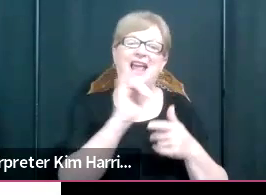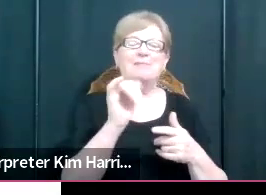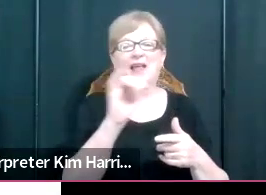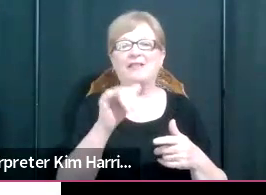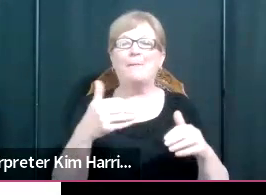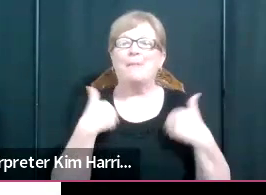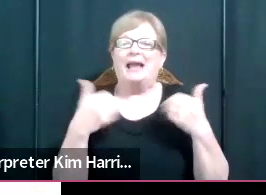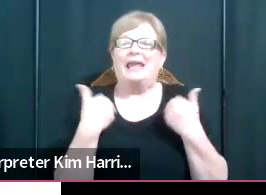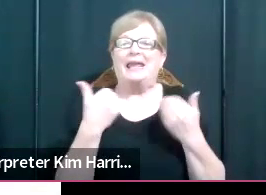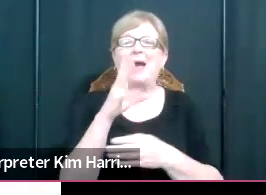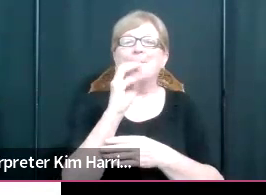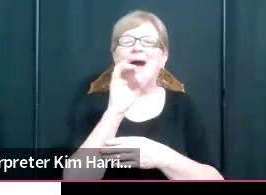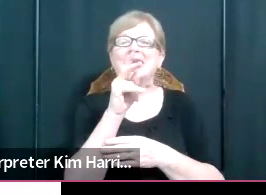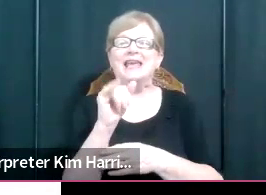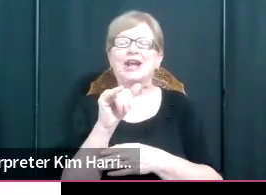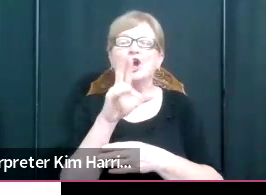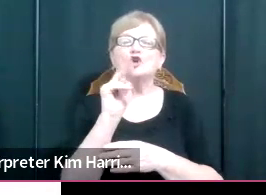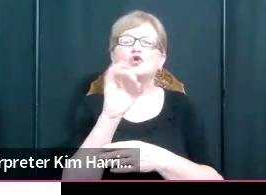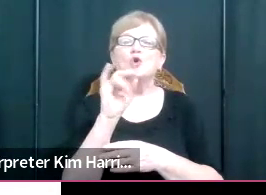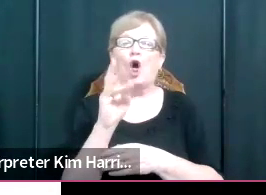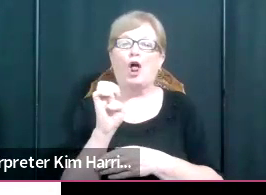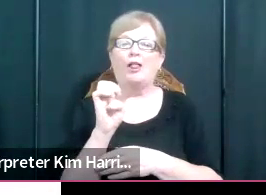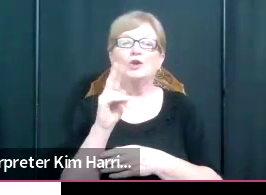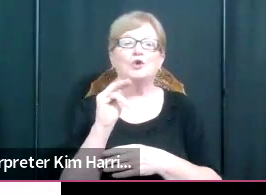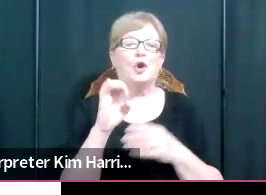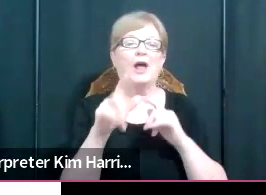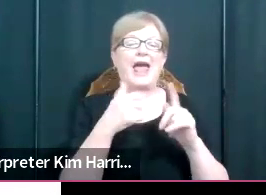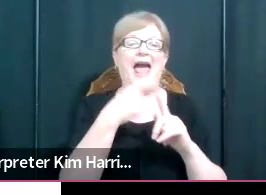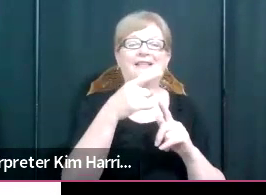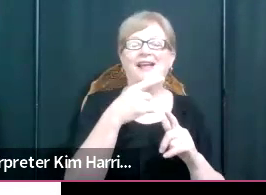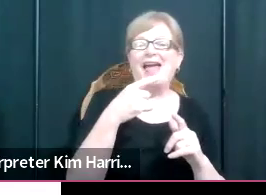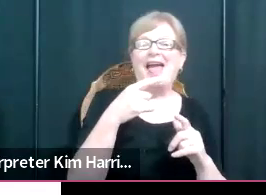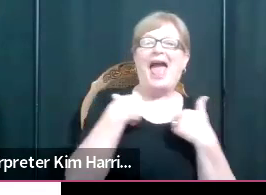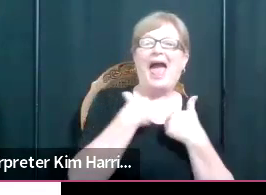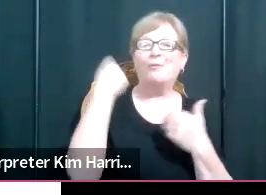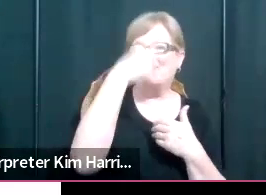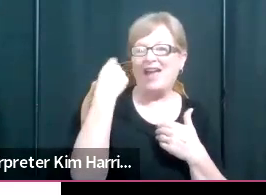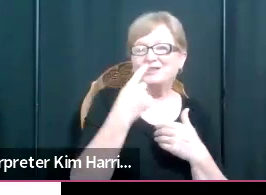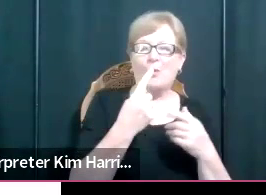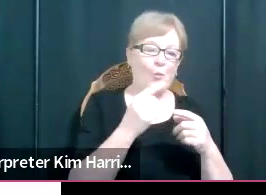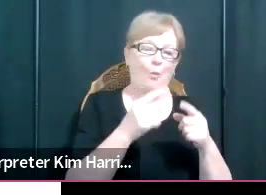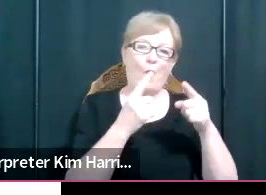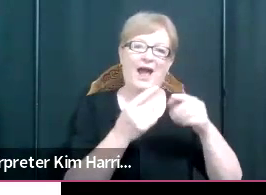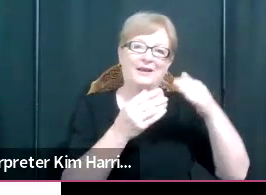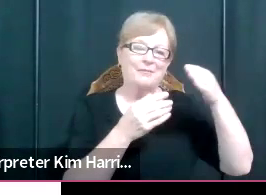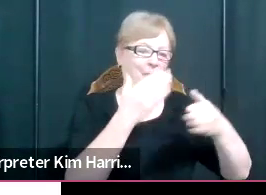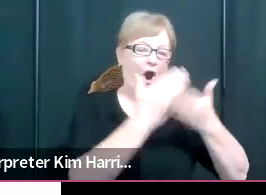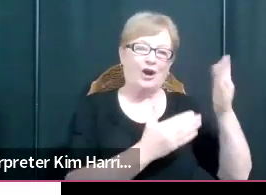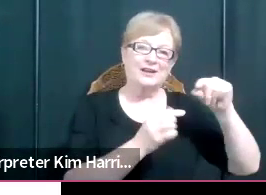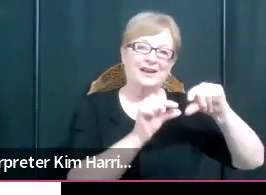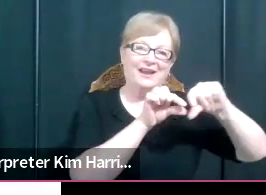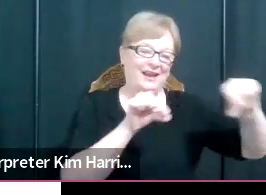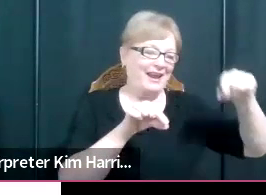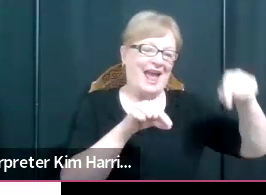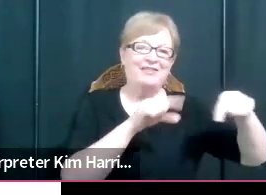which is a stretchy string that has like a little animal face on one end and little animal feet on the other. And they kind of have